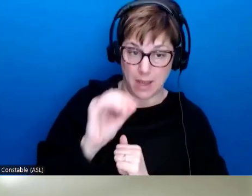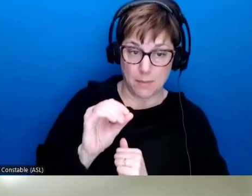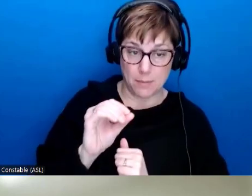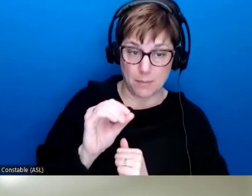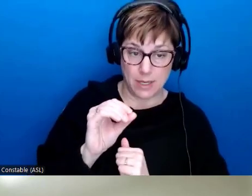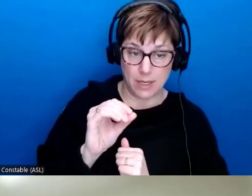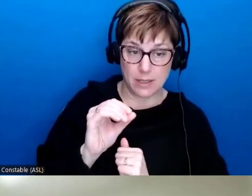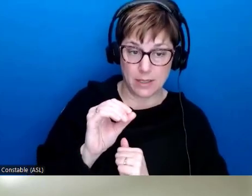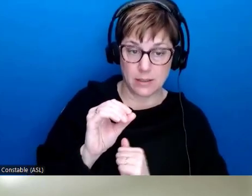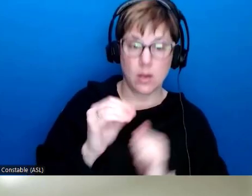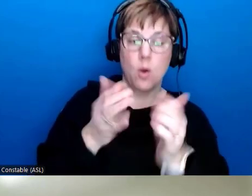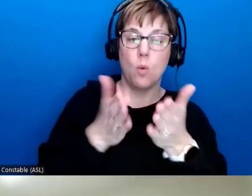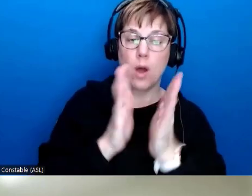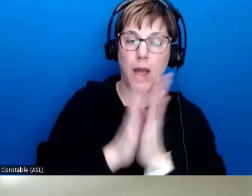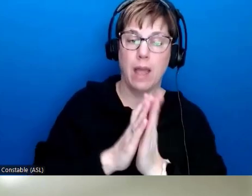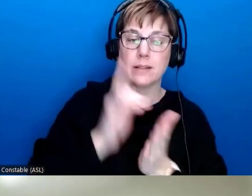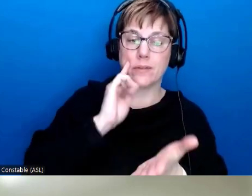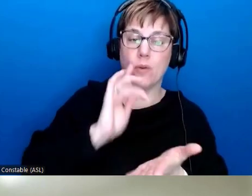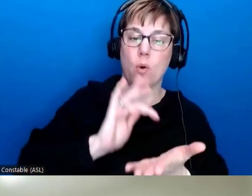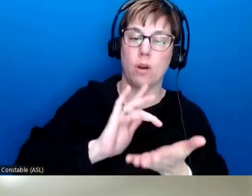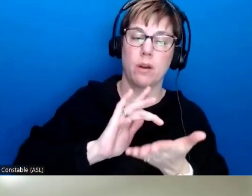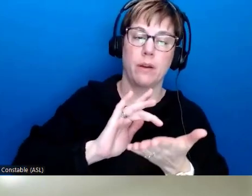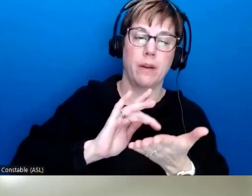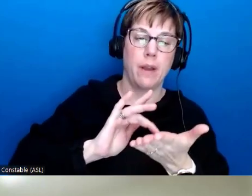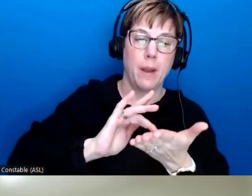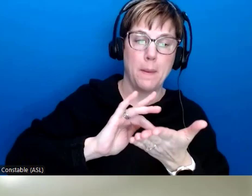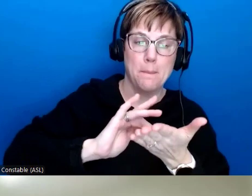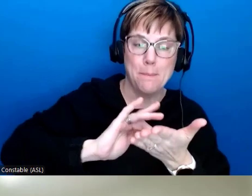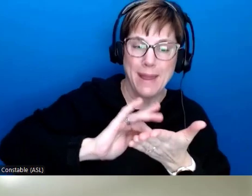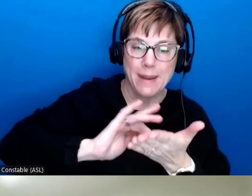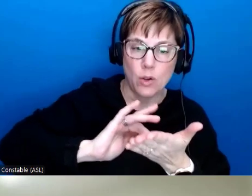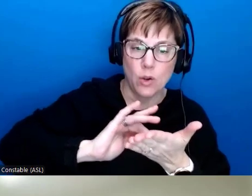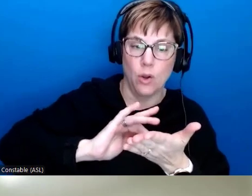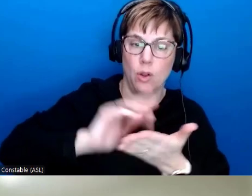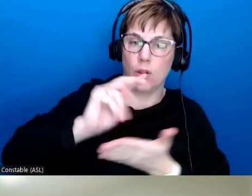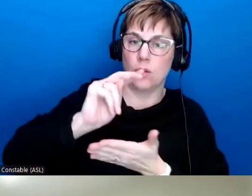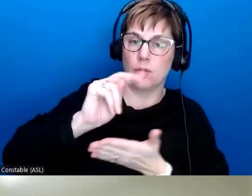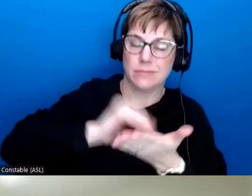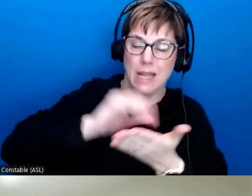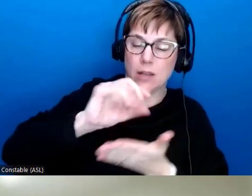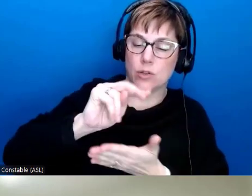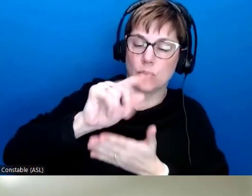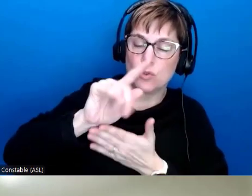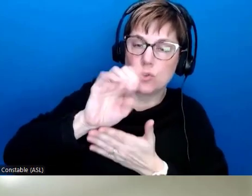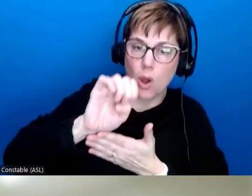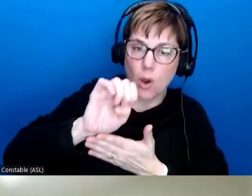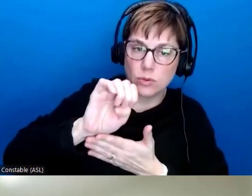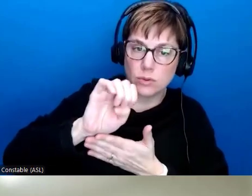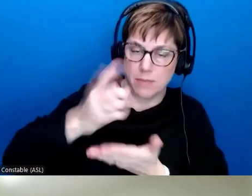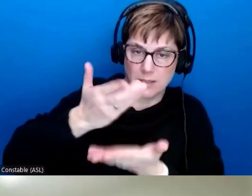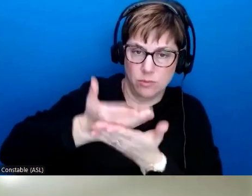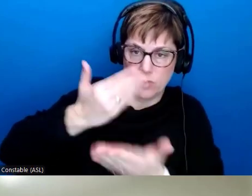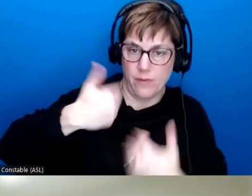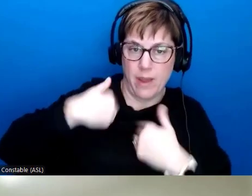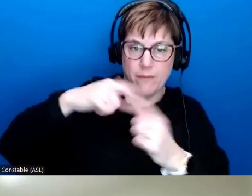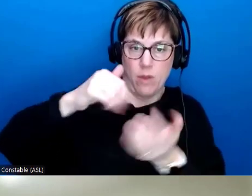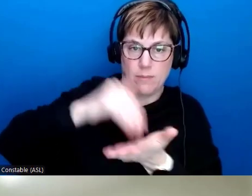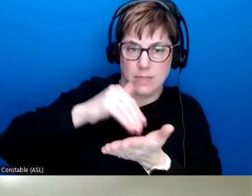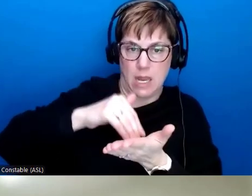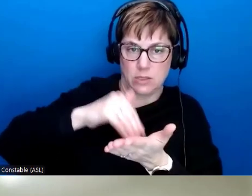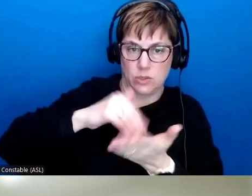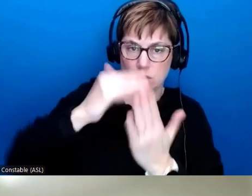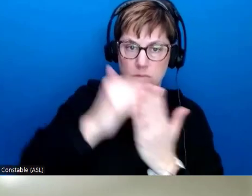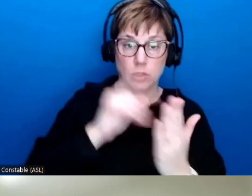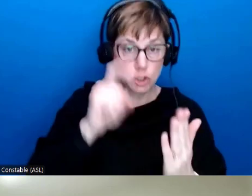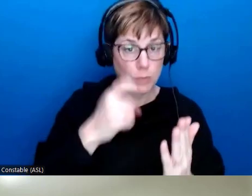support, which is a doctor's note explaining the disability. And this should be updated. So the doctor's note should